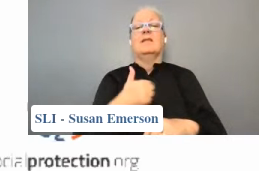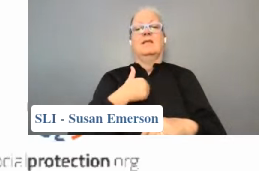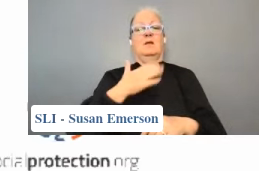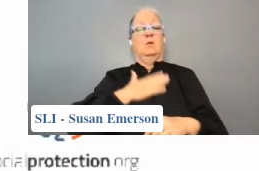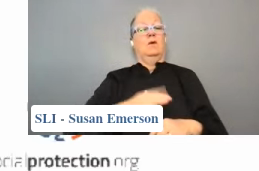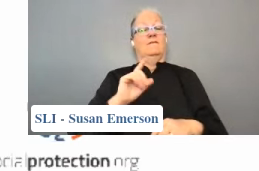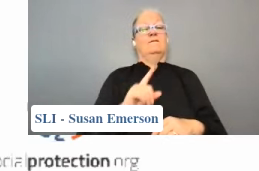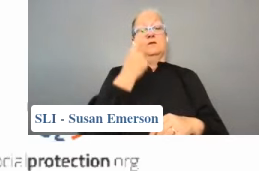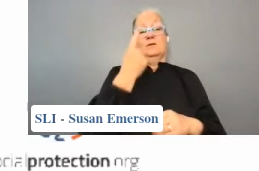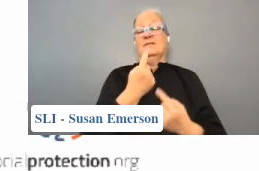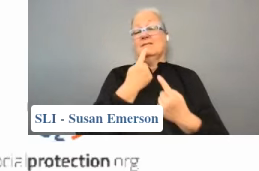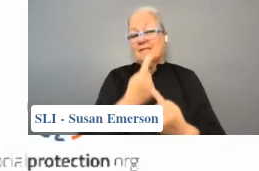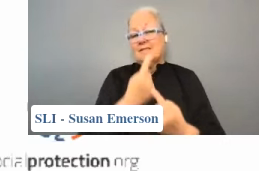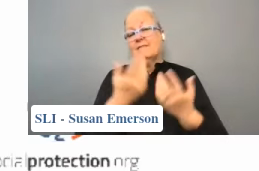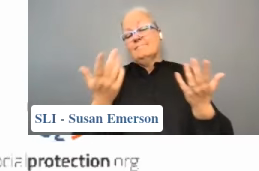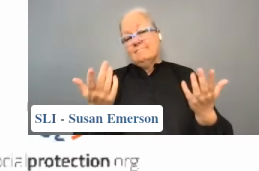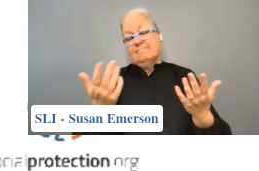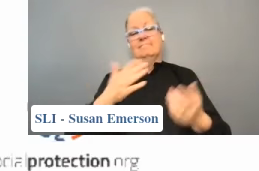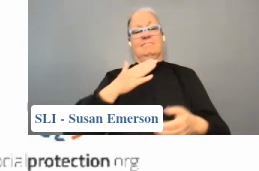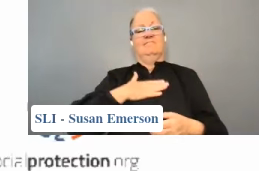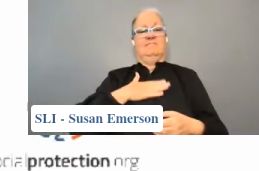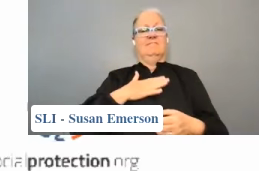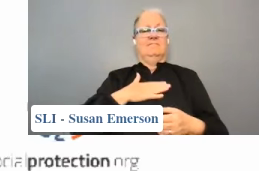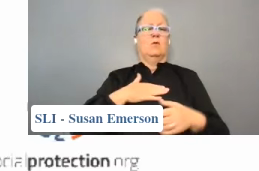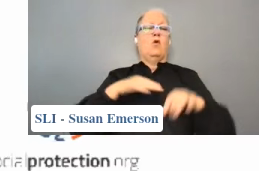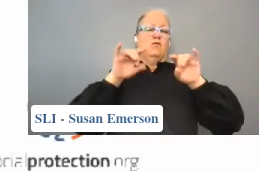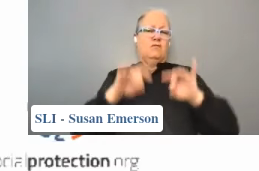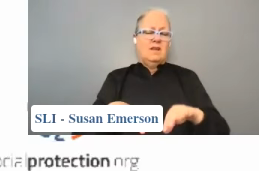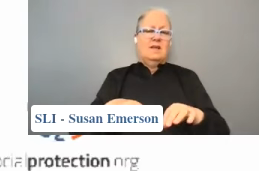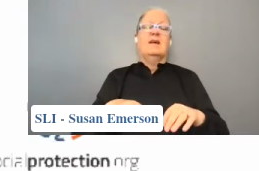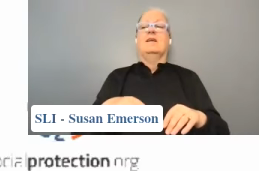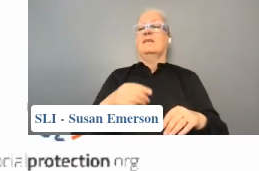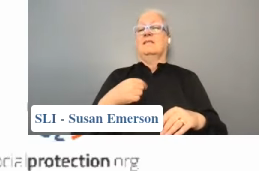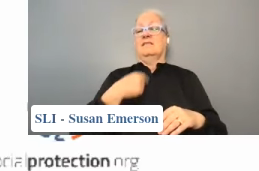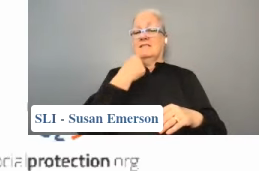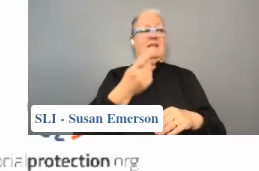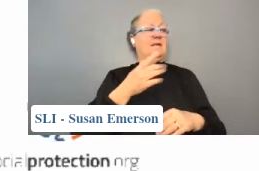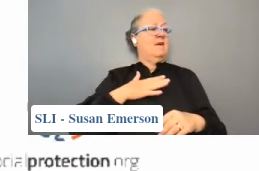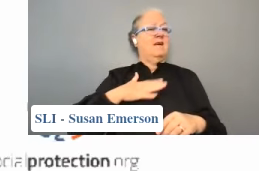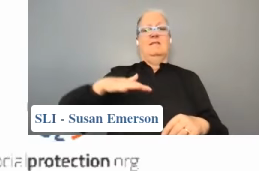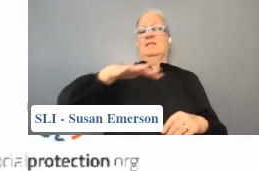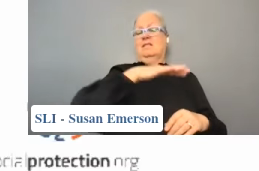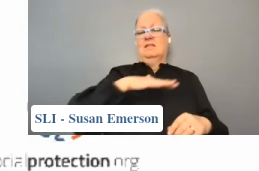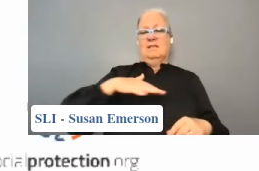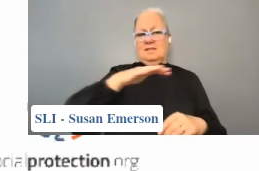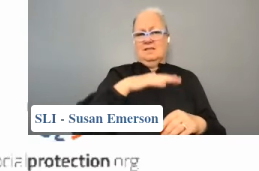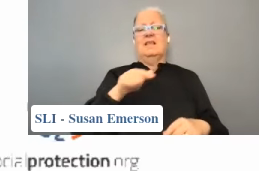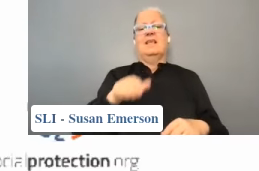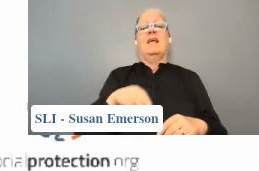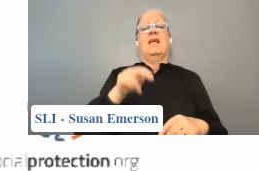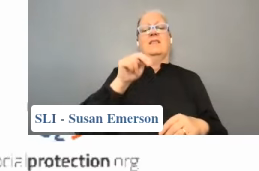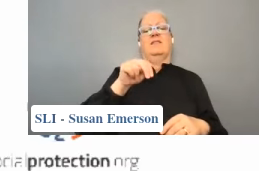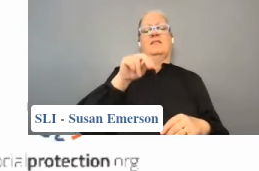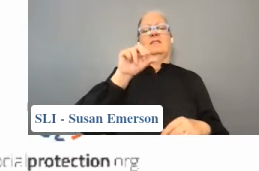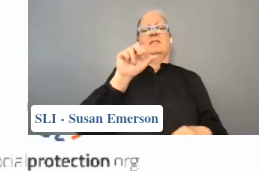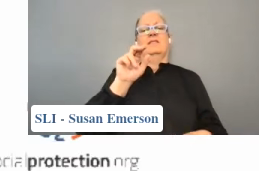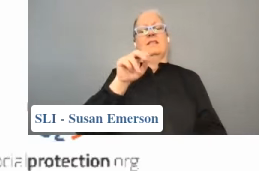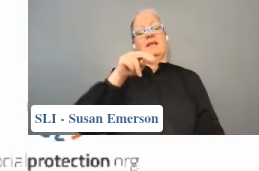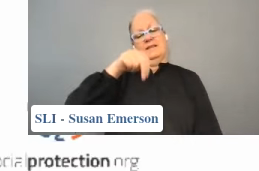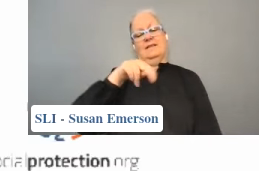acknowledging, as is customary, that I am joining you from the traditional lands of the Ngunnawal people. I've had